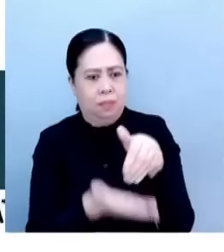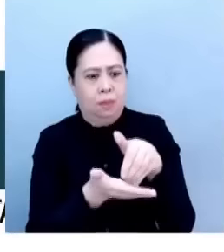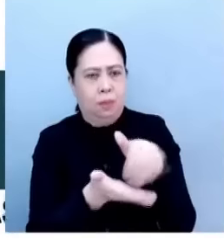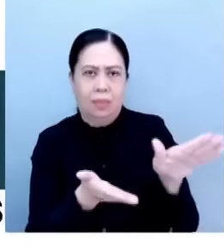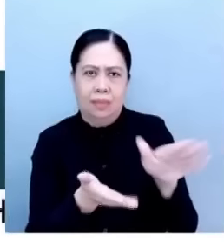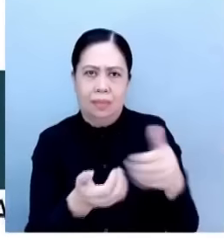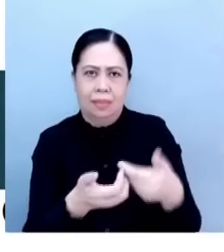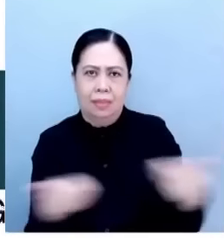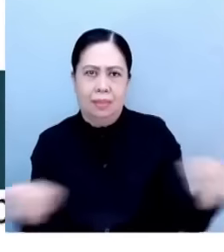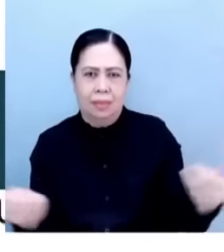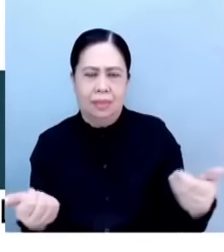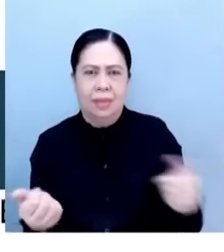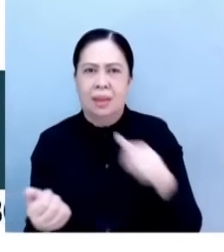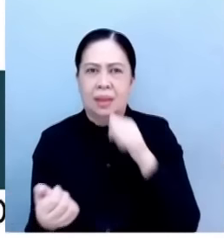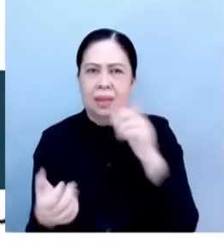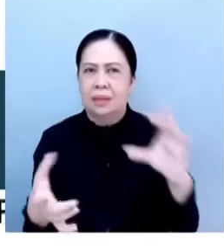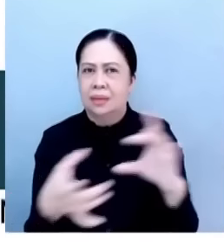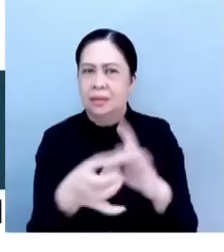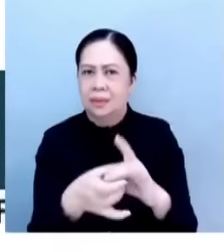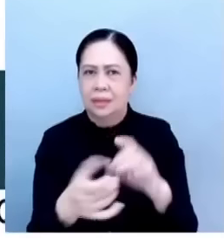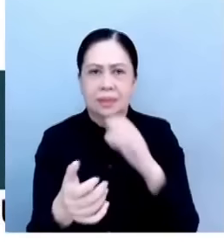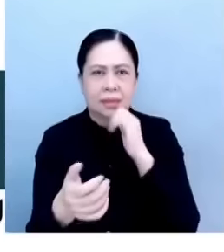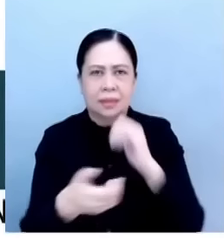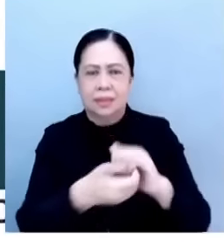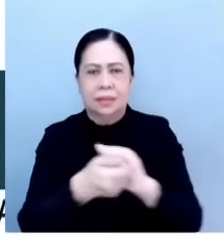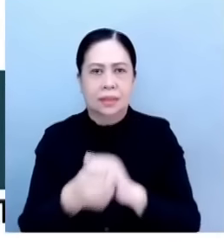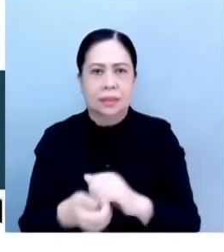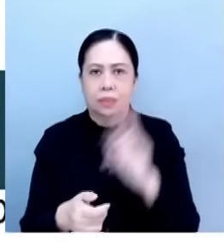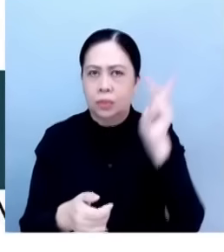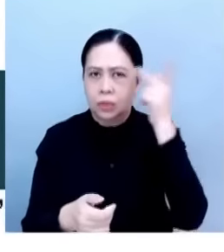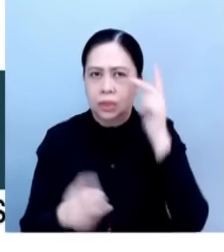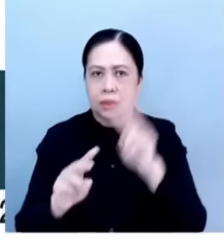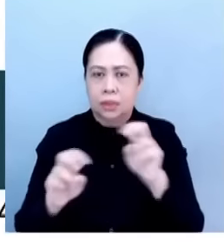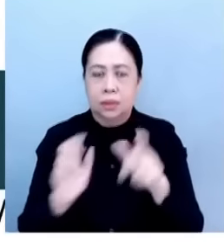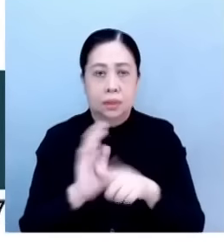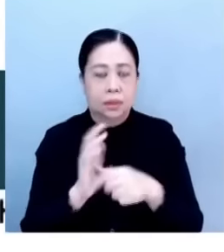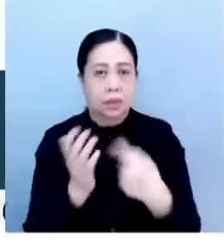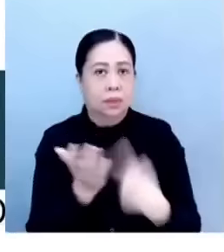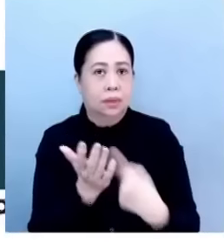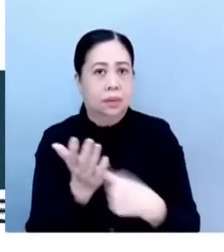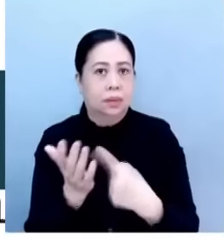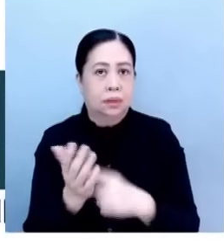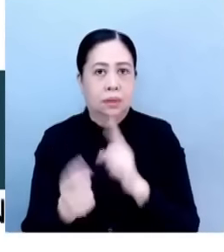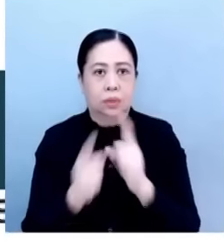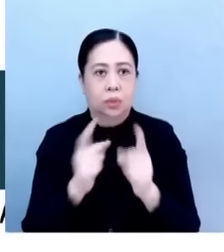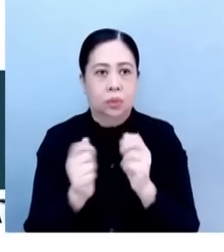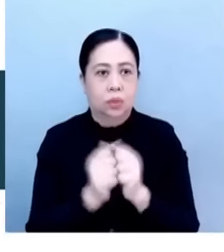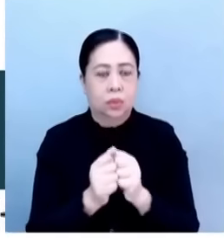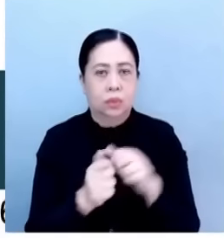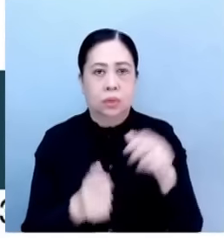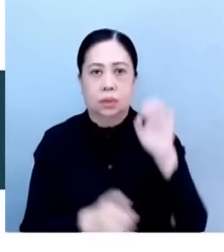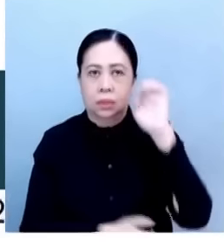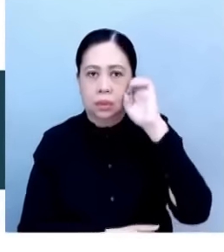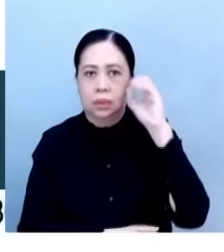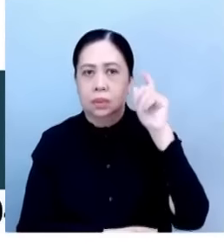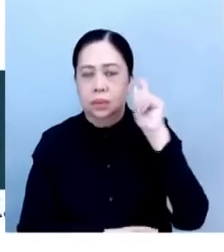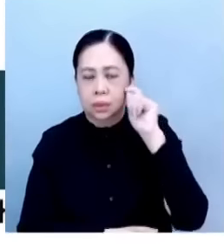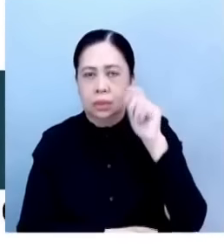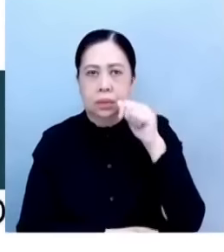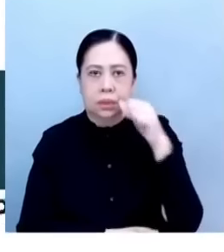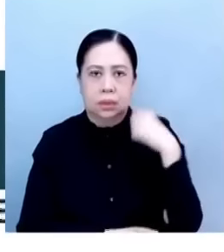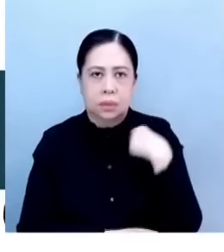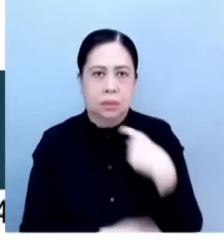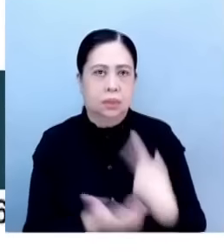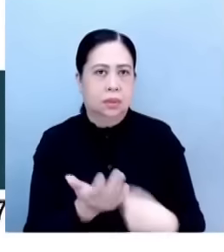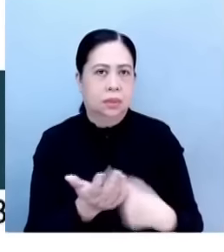It's not enjoining. I've talked to one political analyst. We're going to talk to him again later. I talked to Professor Edmund Tayo yesterday. I'm going to talk to him